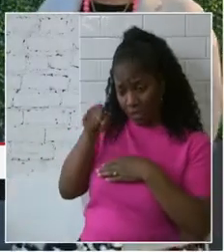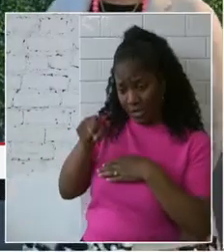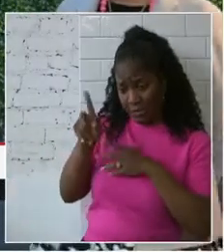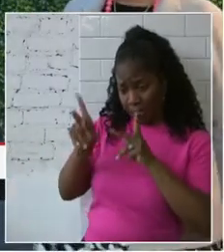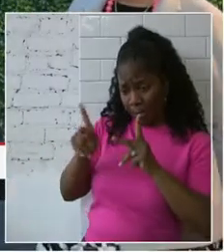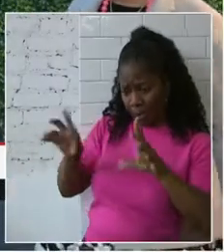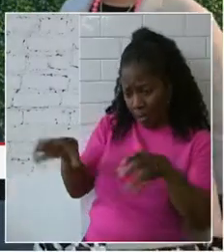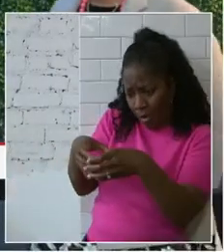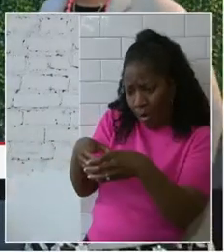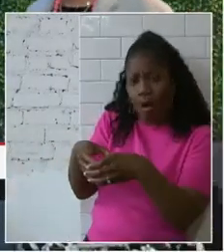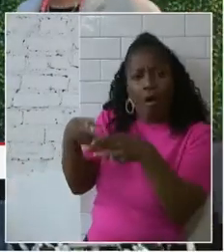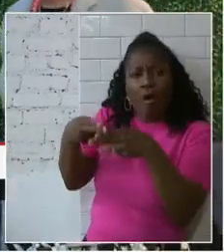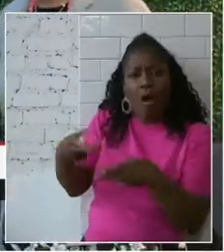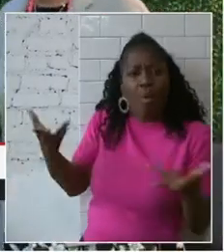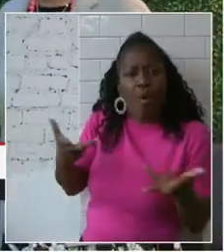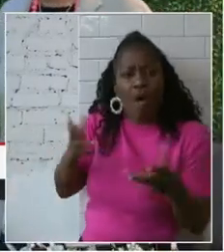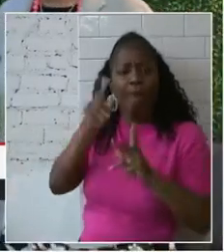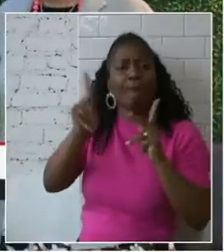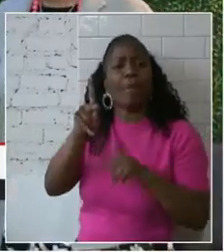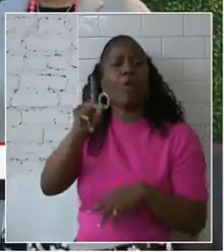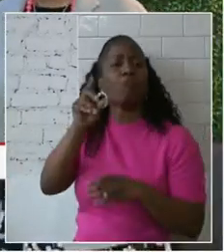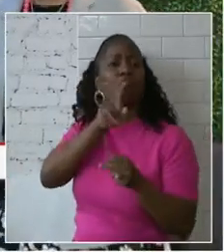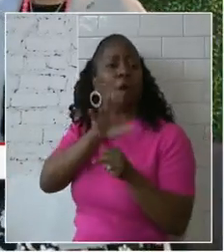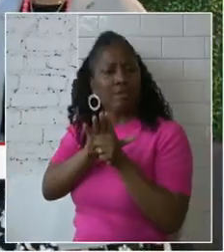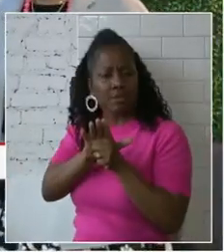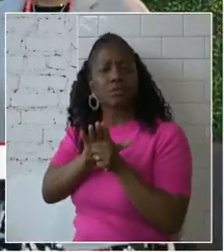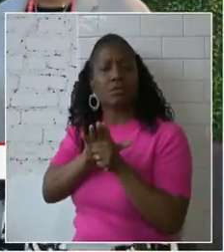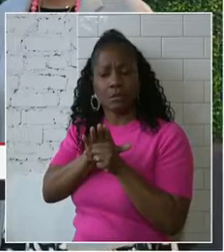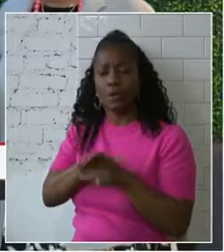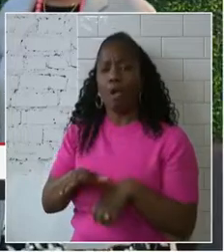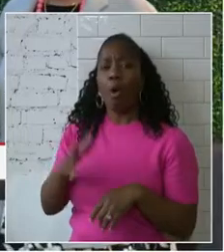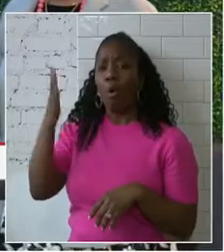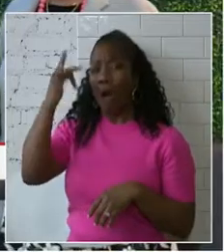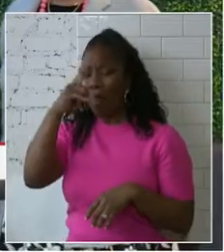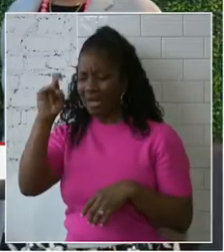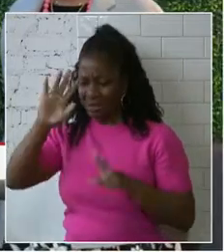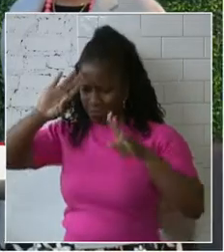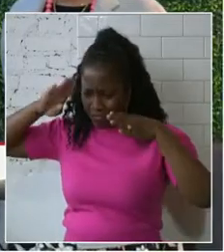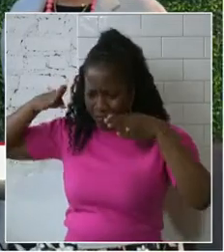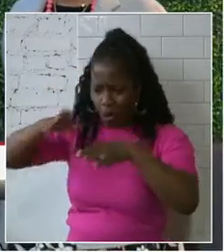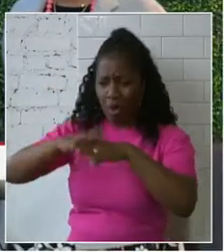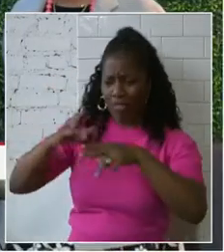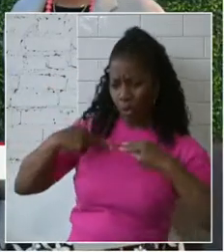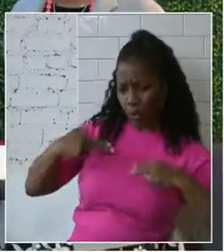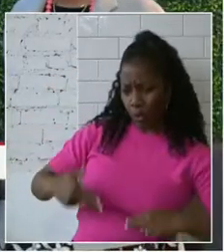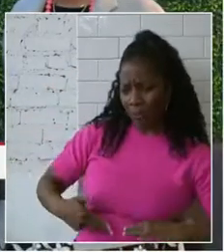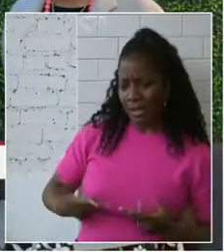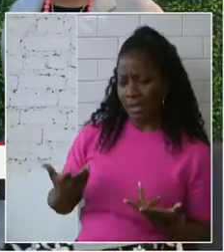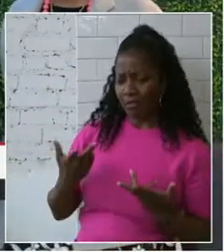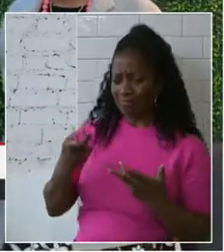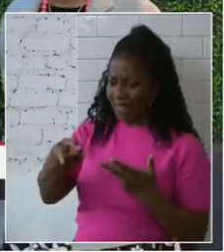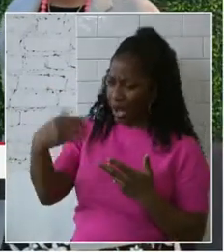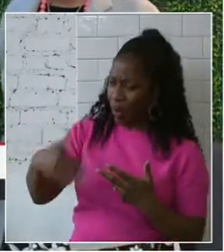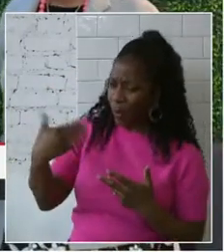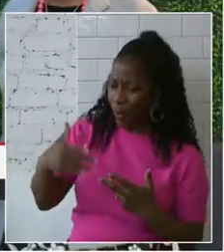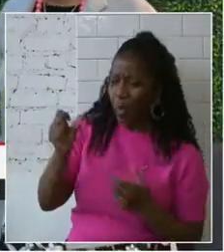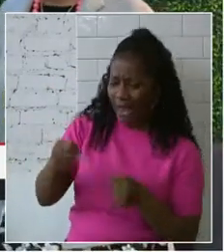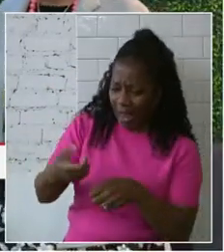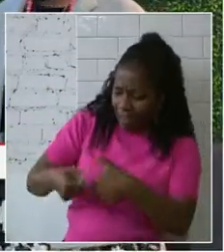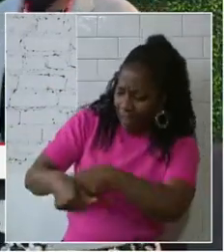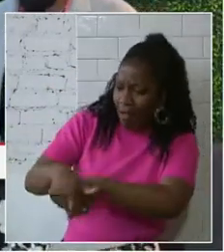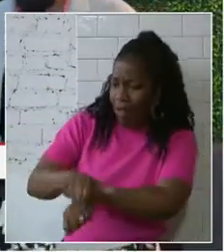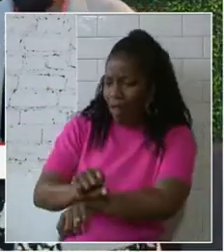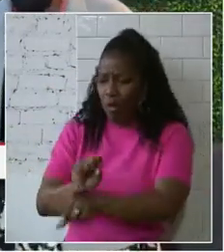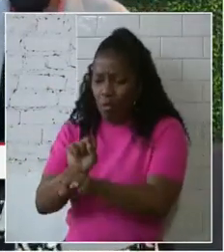and that's intentional because the heart of this work is centering the humanity and promise of every member of our community.